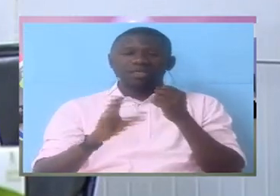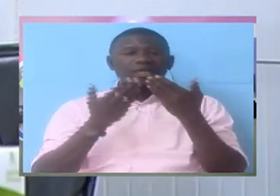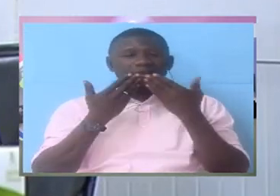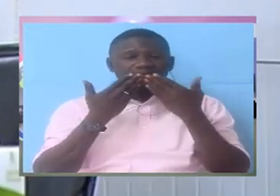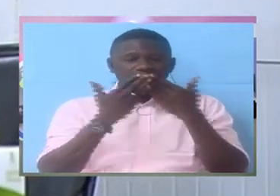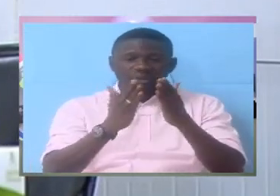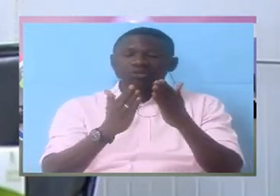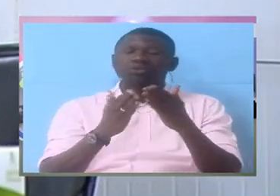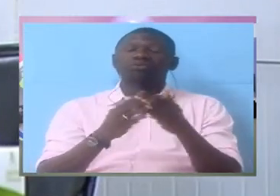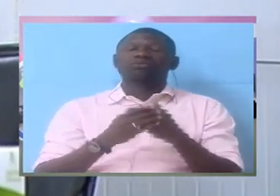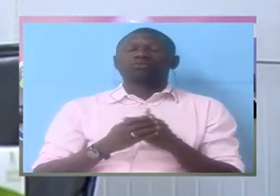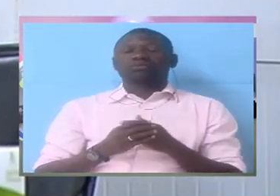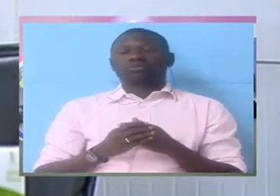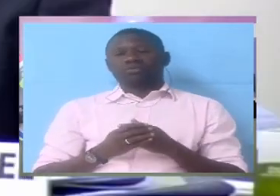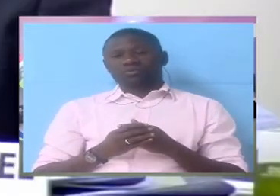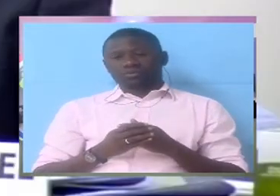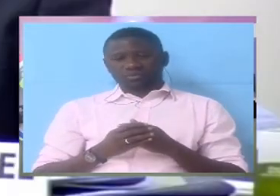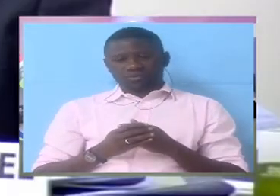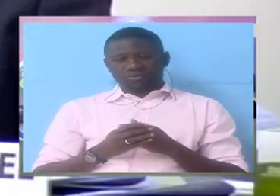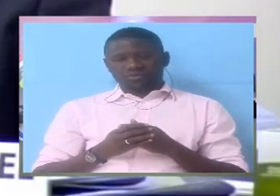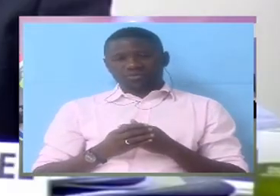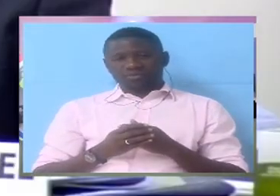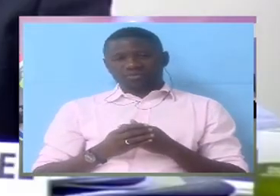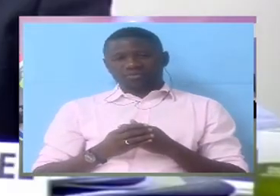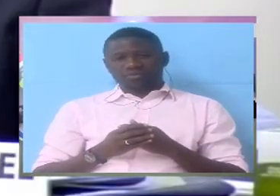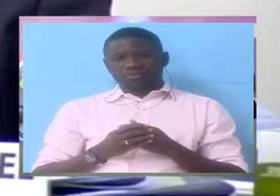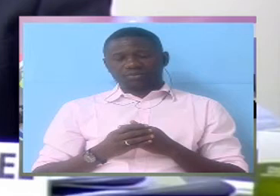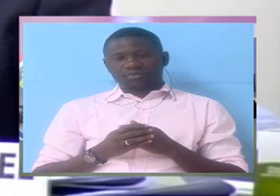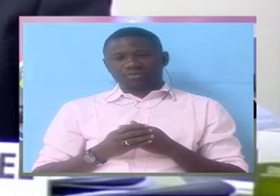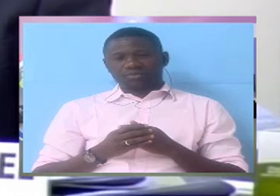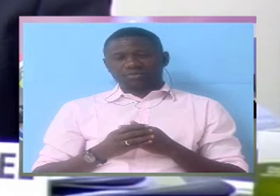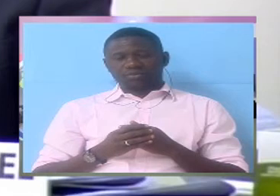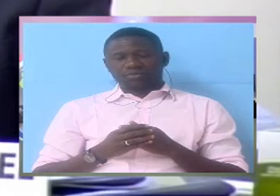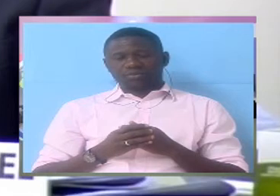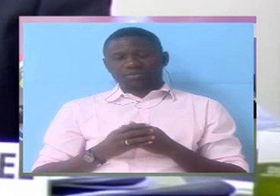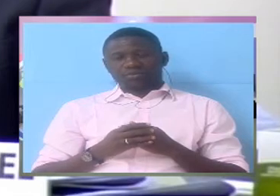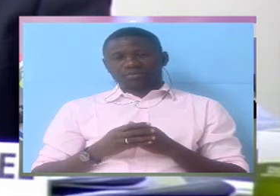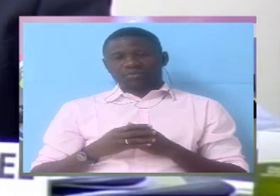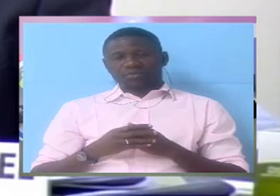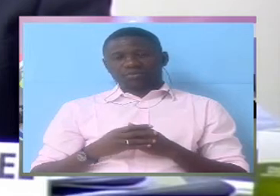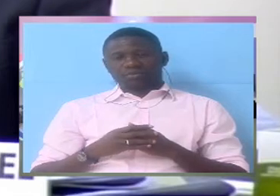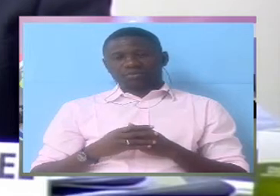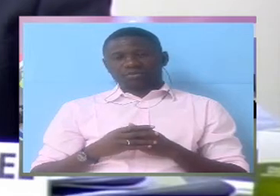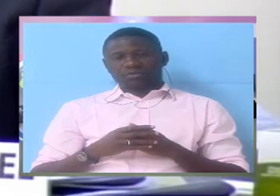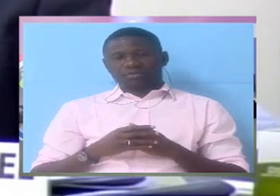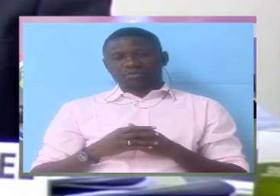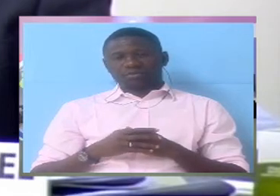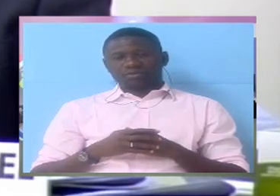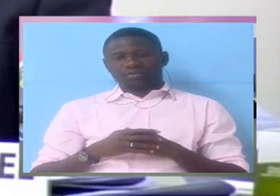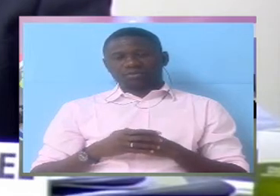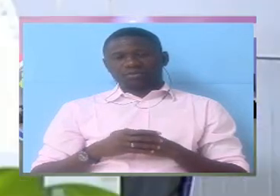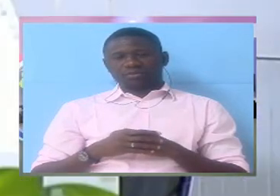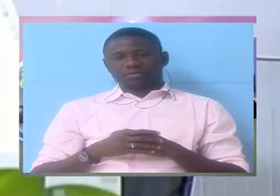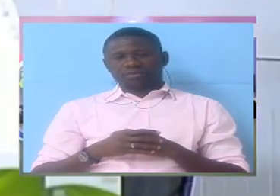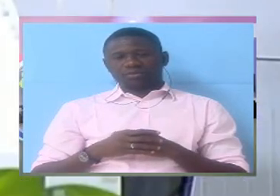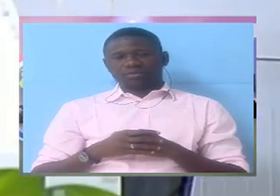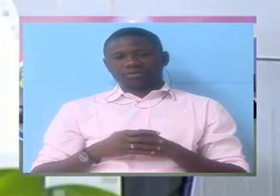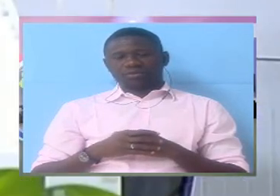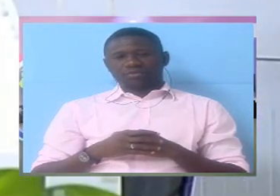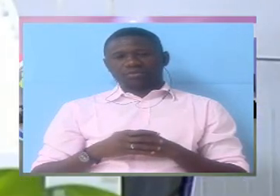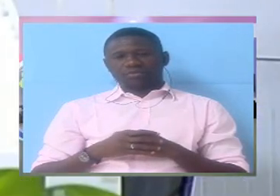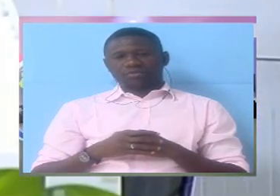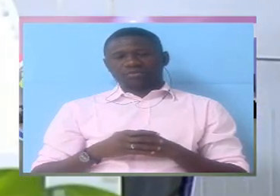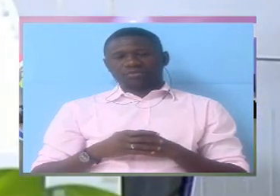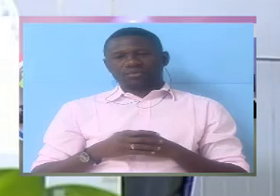counter espionage wolem bunda ti me yalon ko fem fem nin kullo lo nin kukum malom ni lado ko lem pour